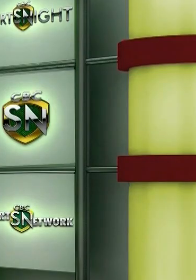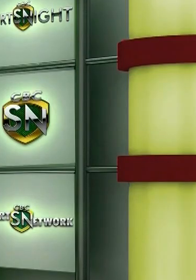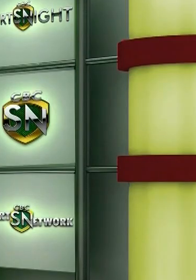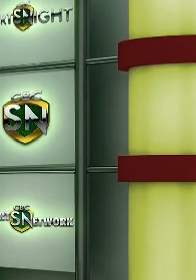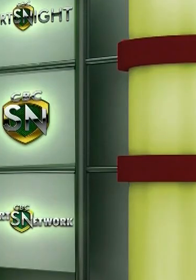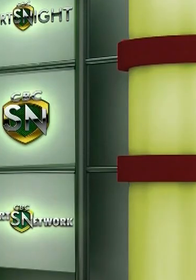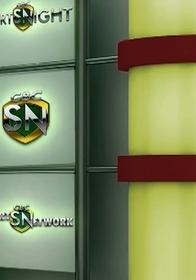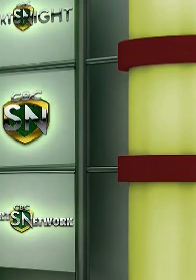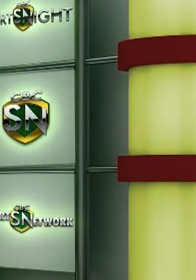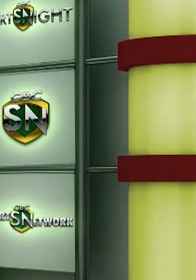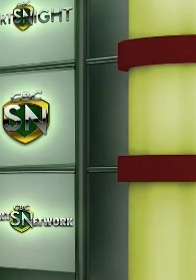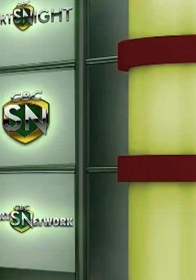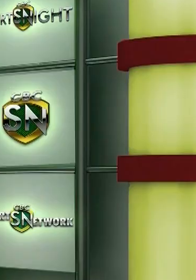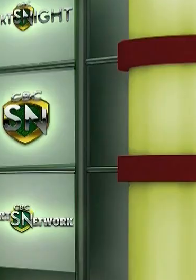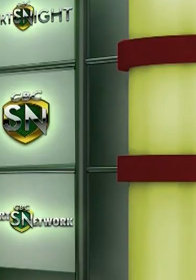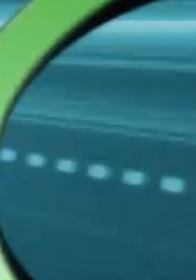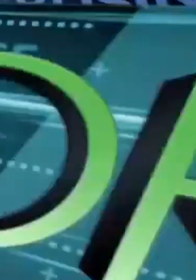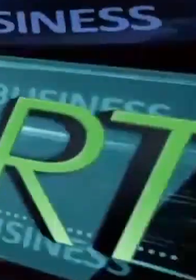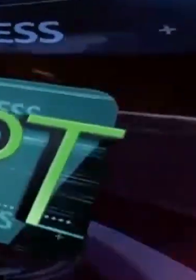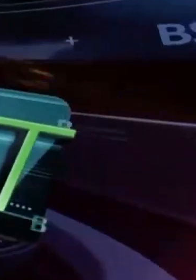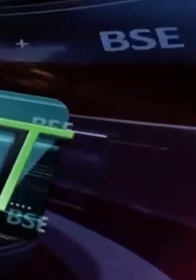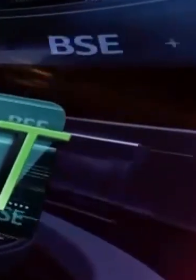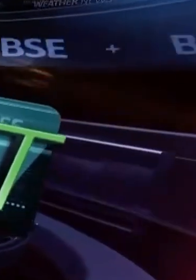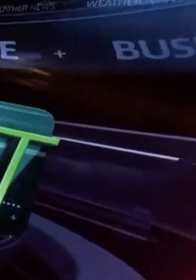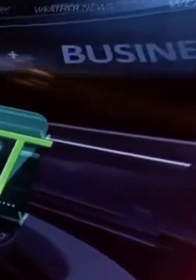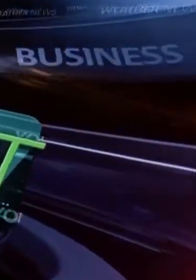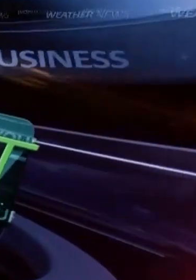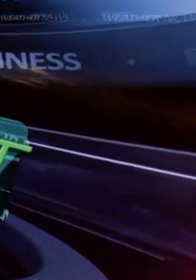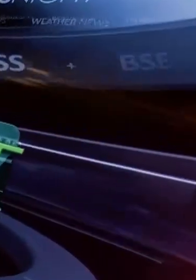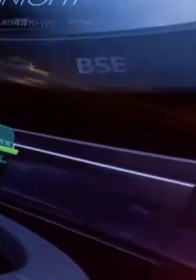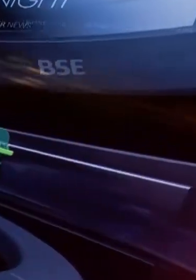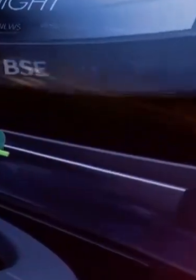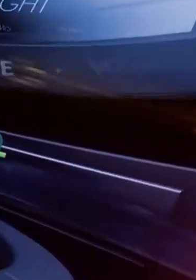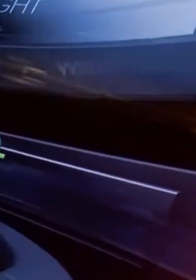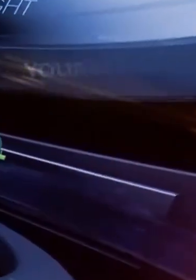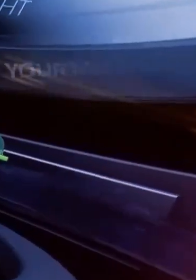taking 5 for 26.